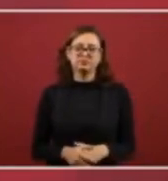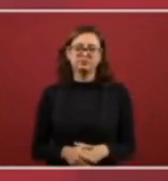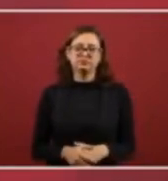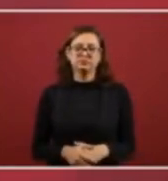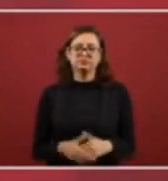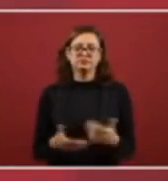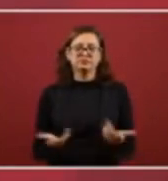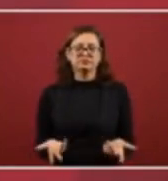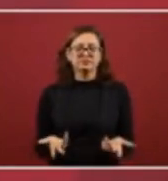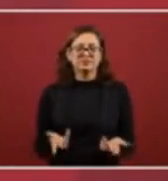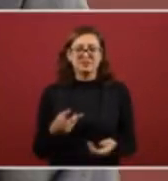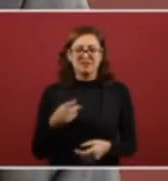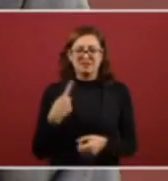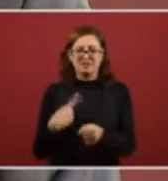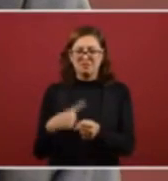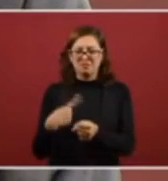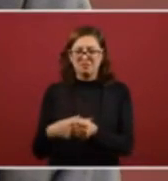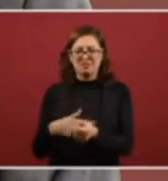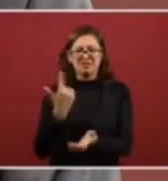these